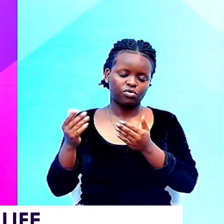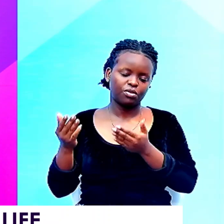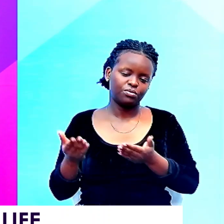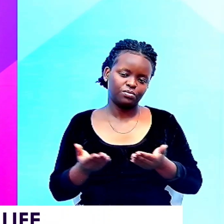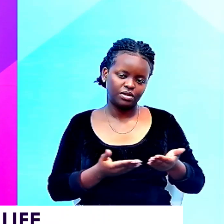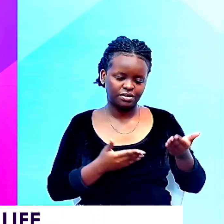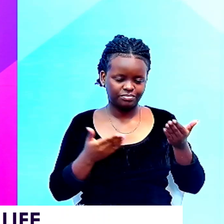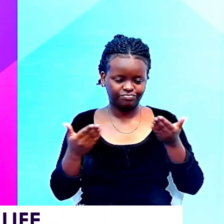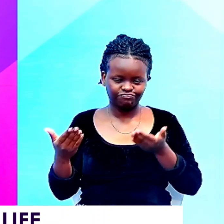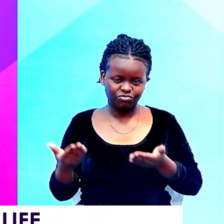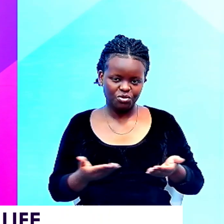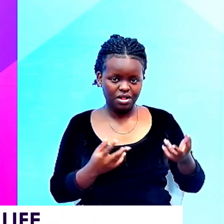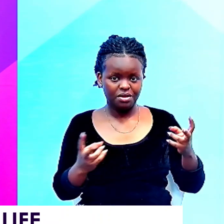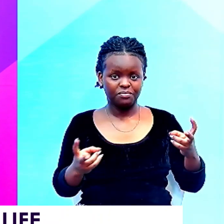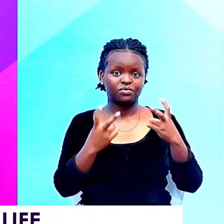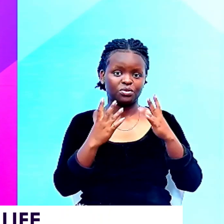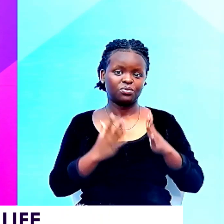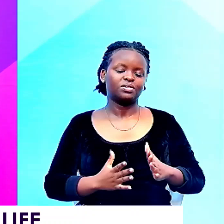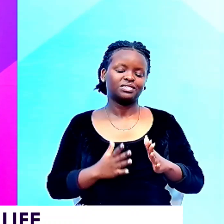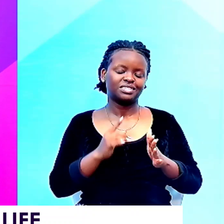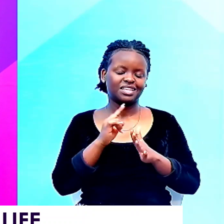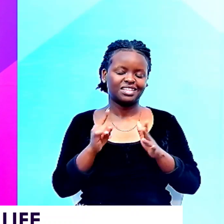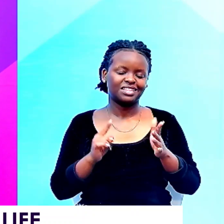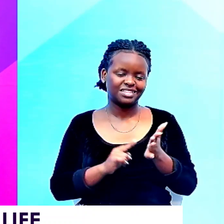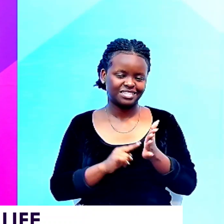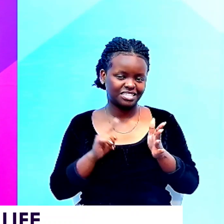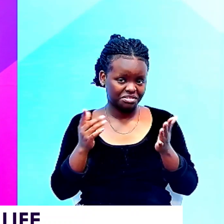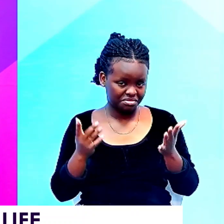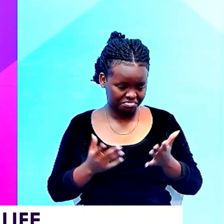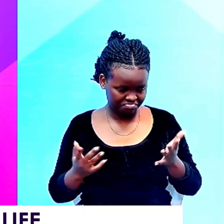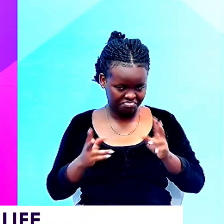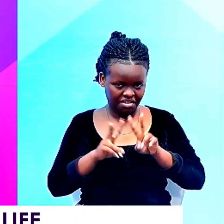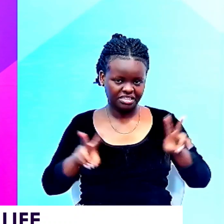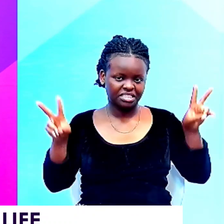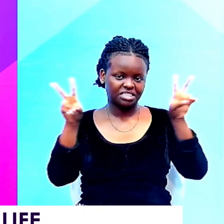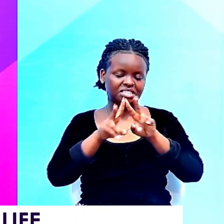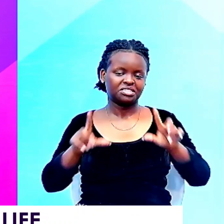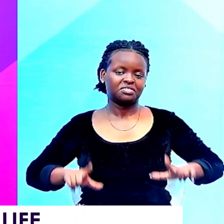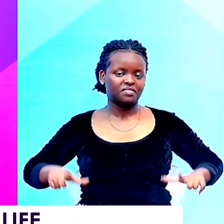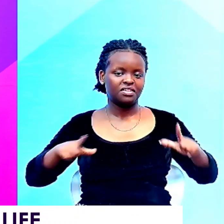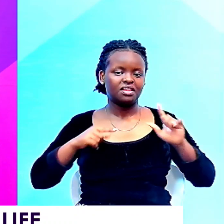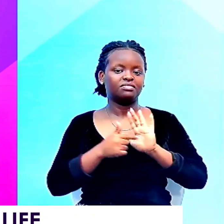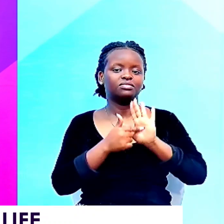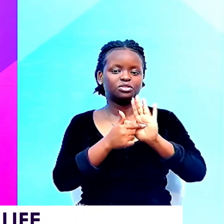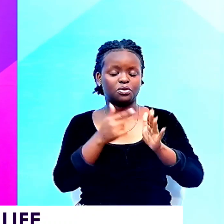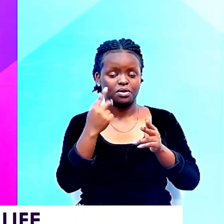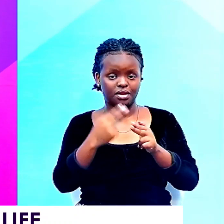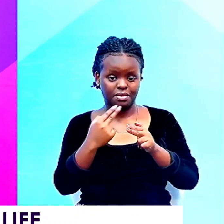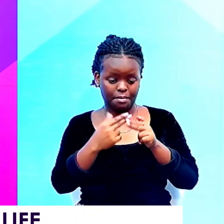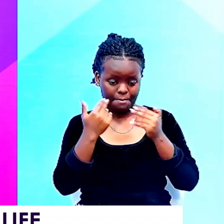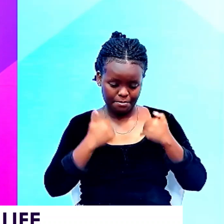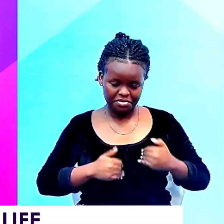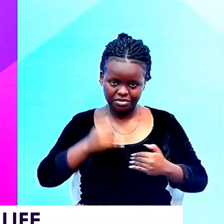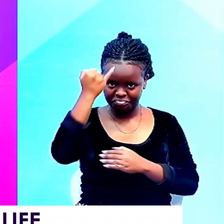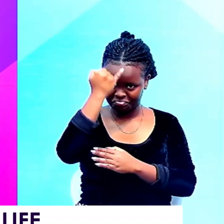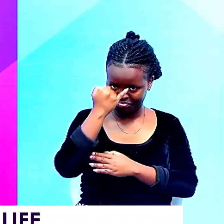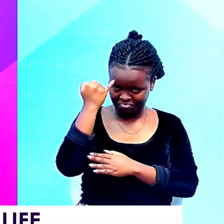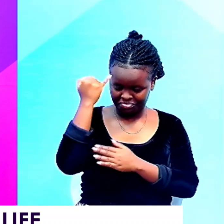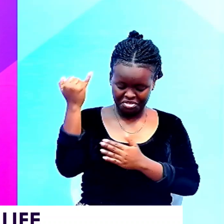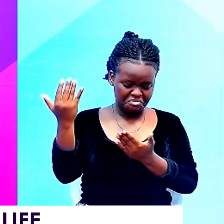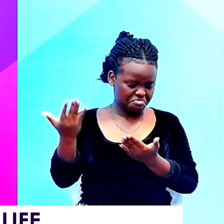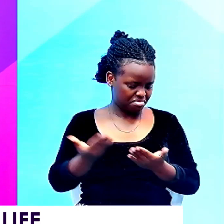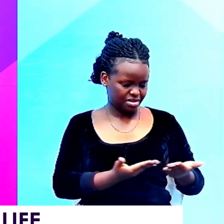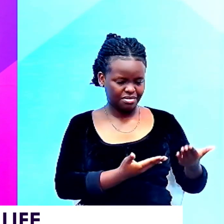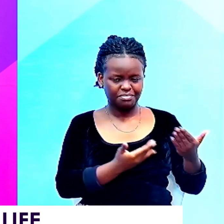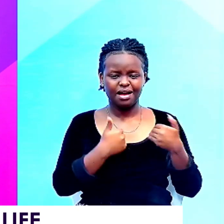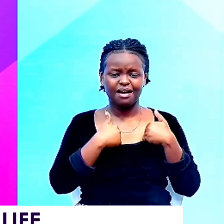Welcome, welcome viewers. This is the Treasures of Life show and my name is Jonas Simba. Karibu sana. Today we have a